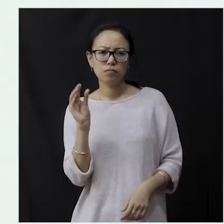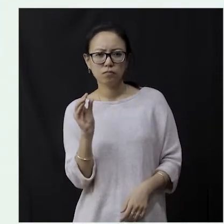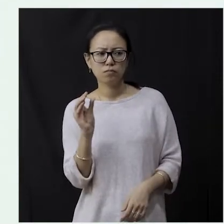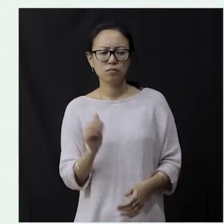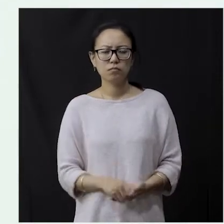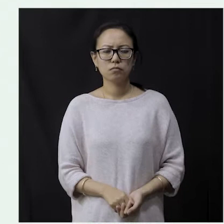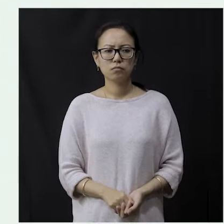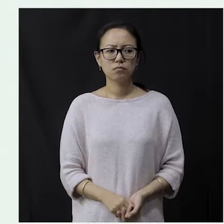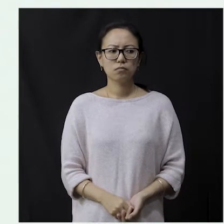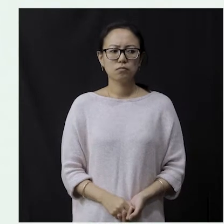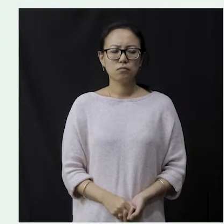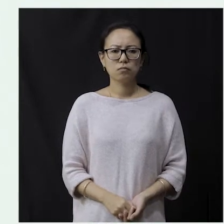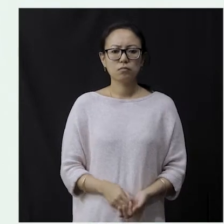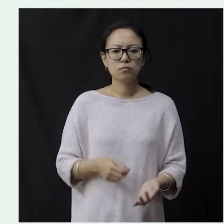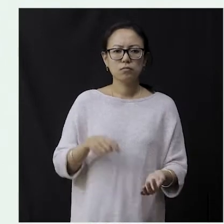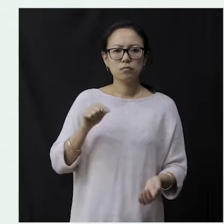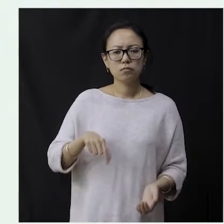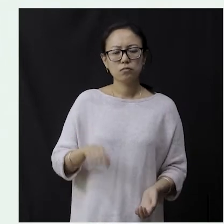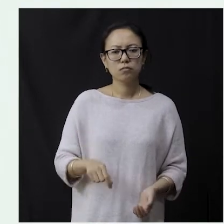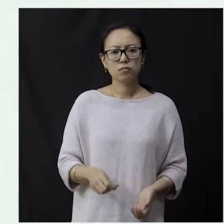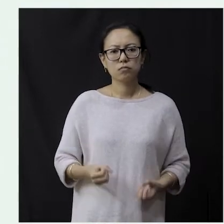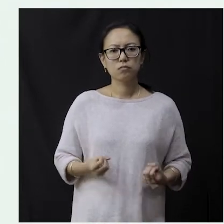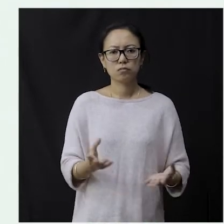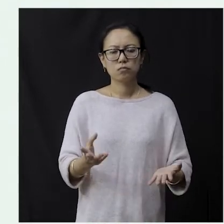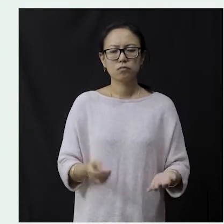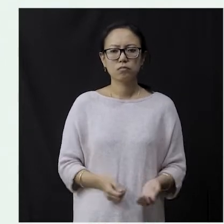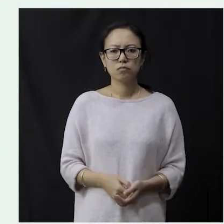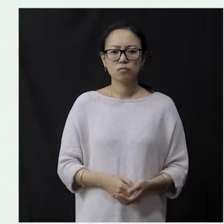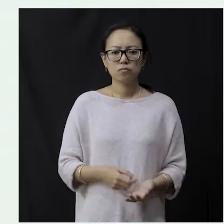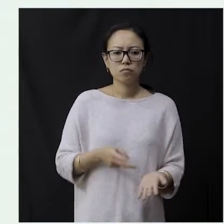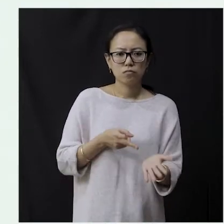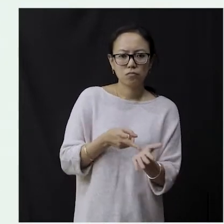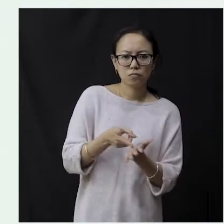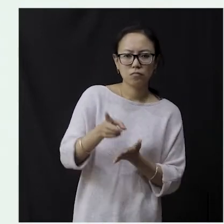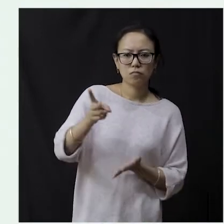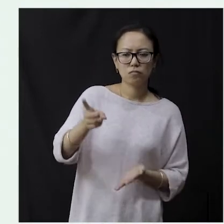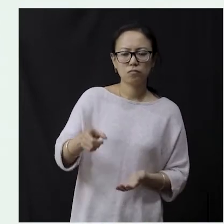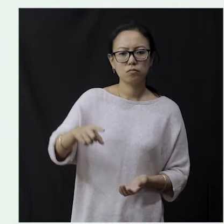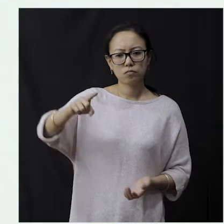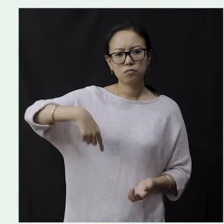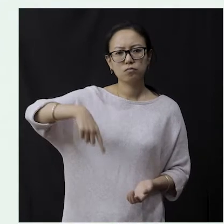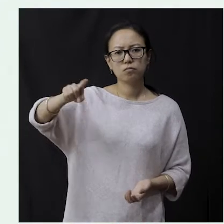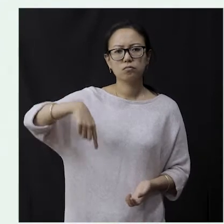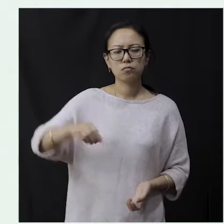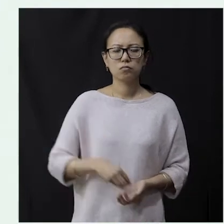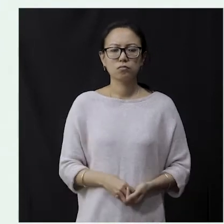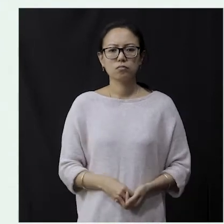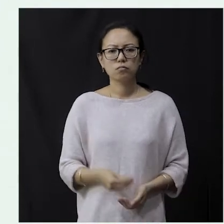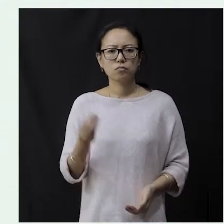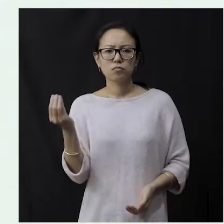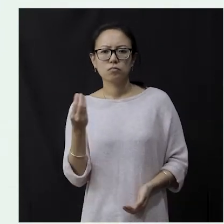the transportation in the villages. So right now, even in the villages, you will see some cars,